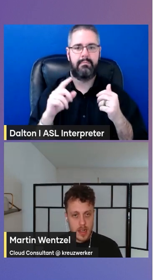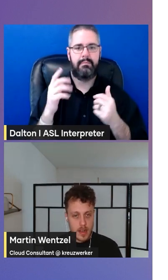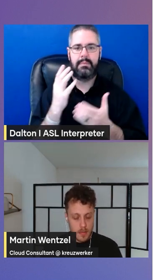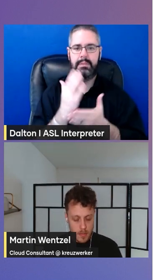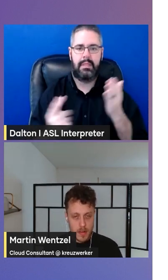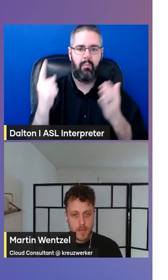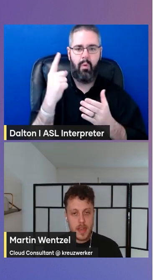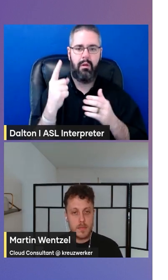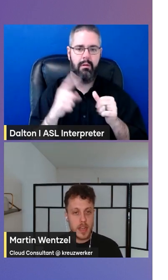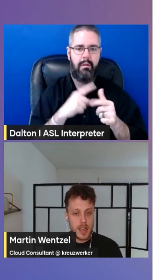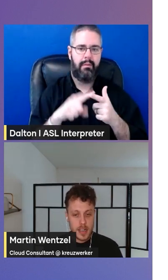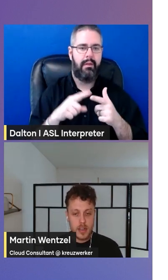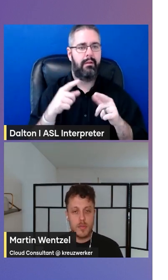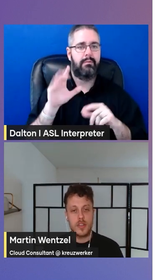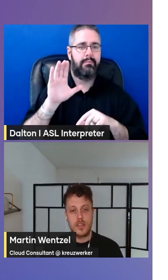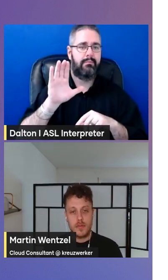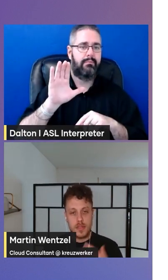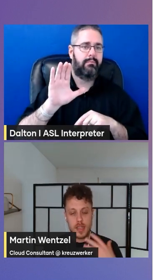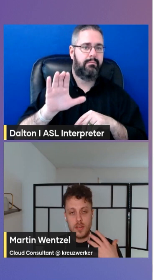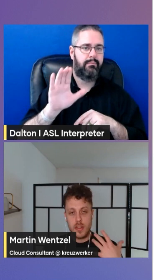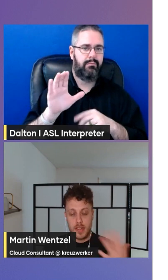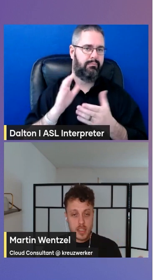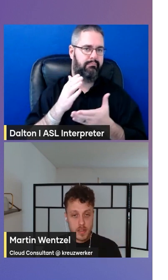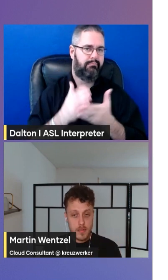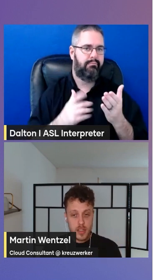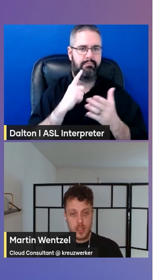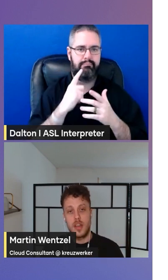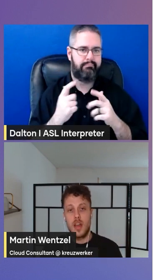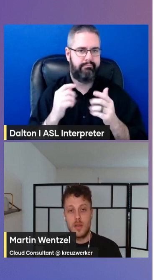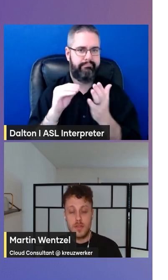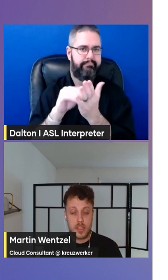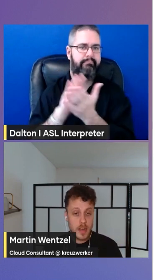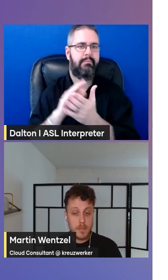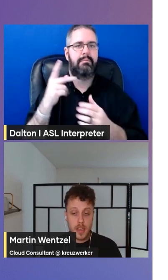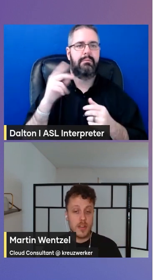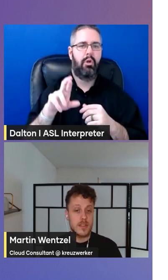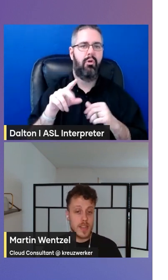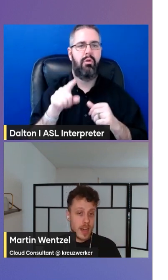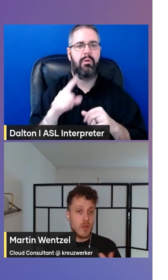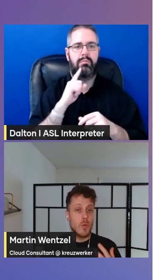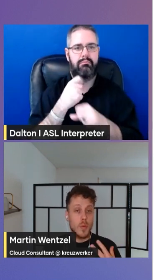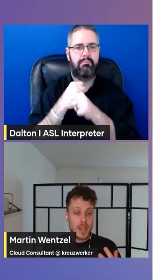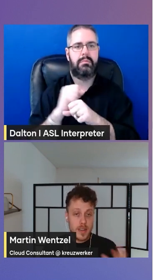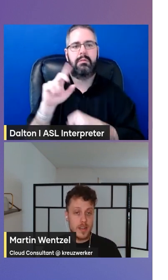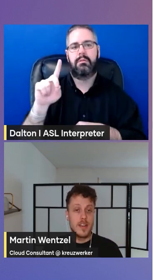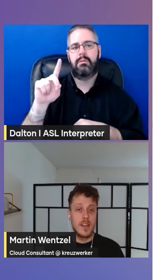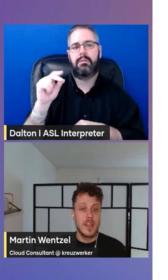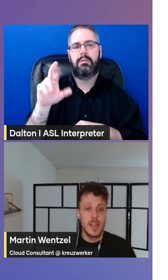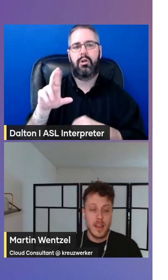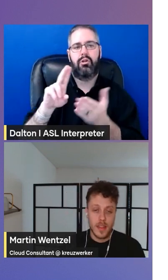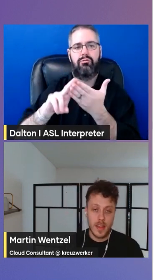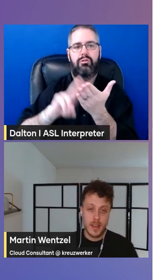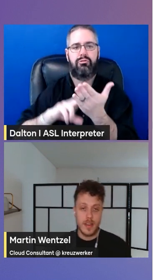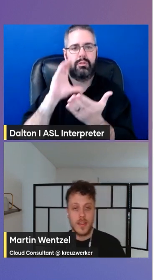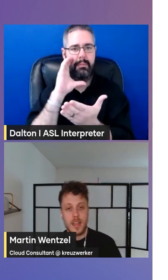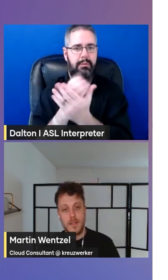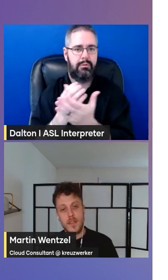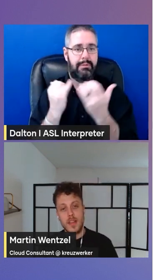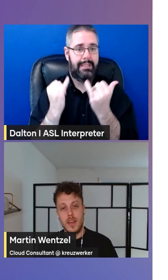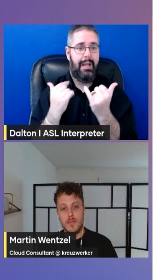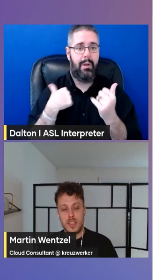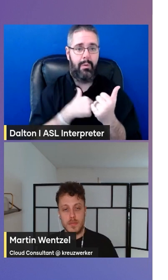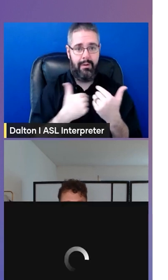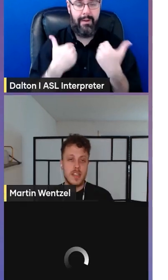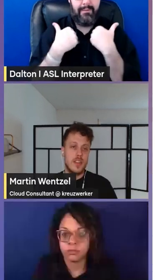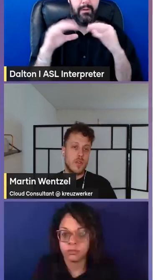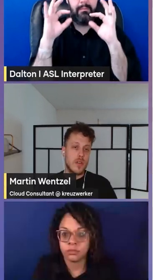someone filed a PR, which introduced a Docker registry image, which was great because now we did then have